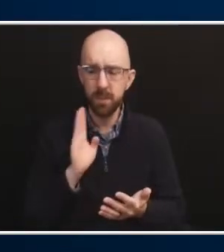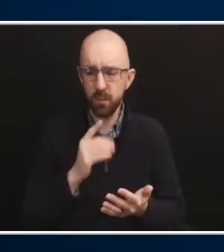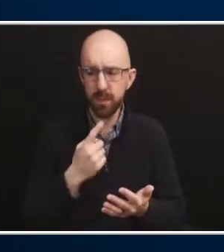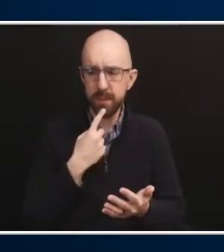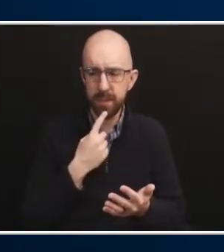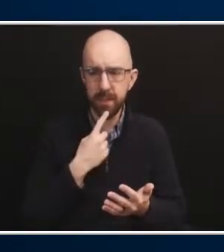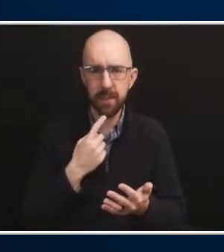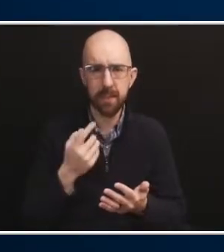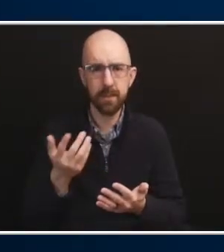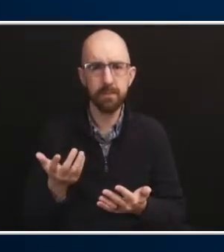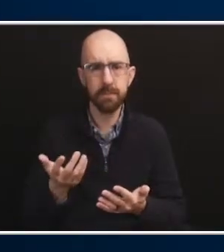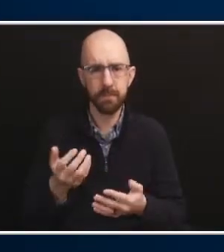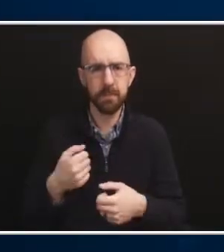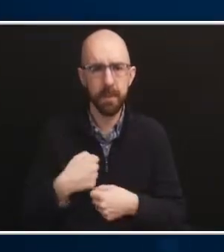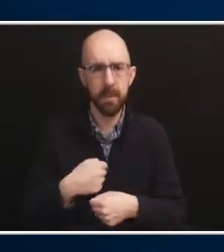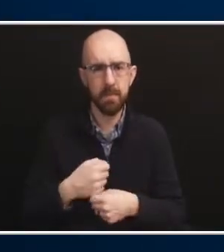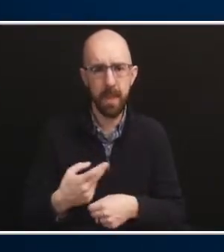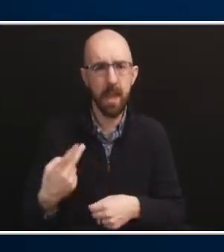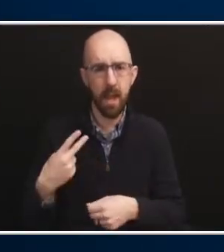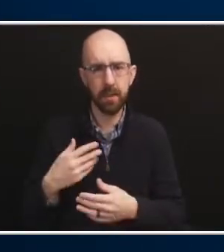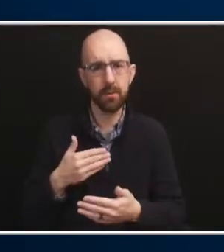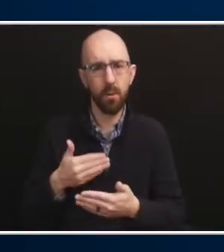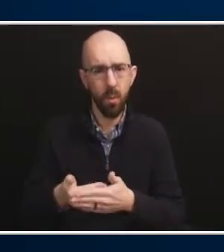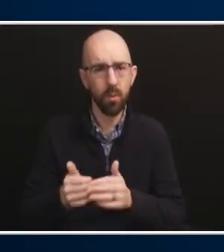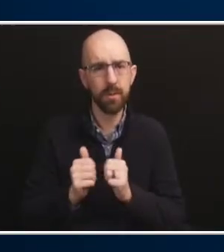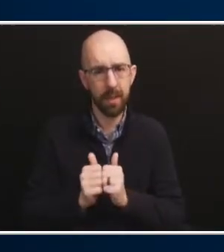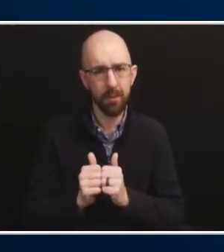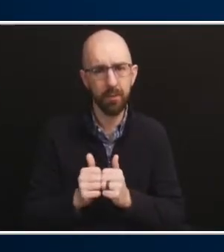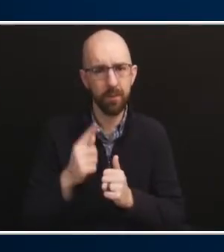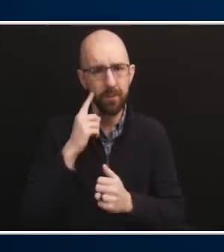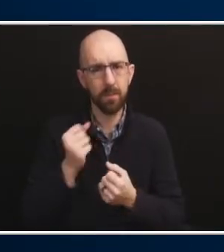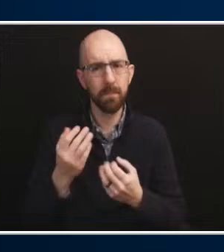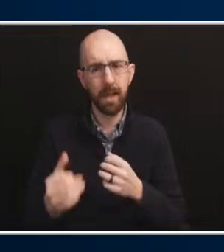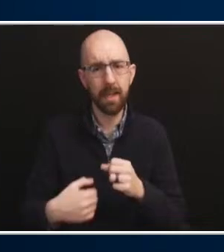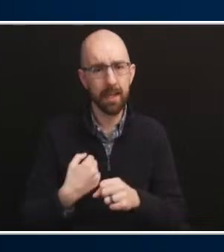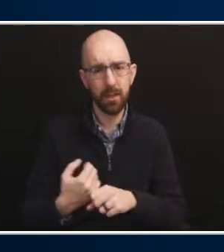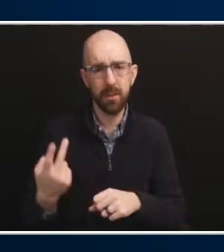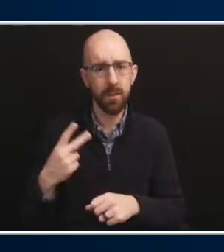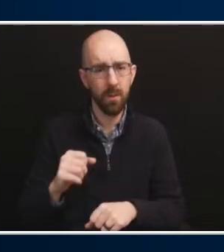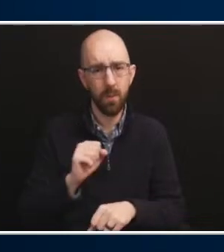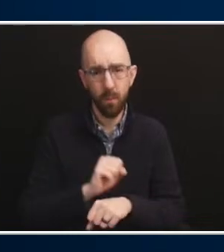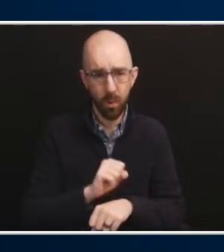us very close together. For years, we've work mode,